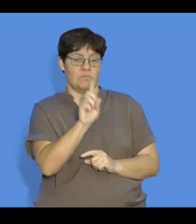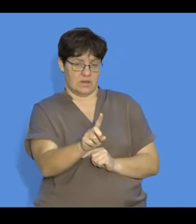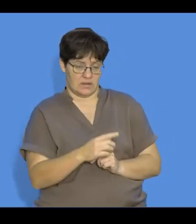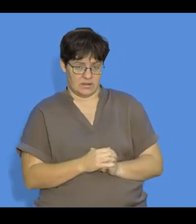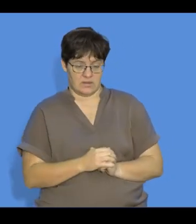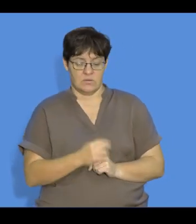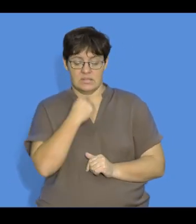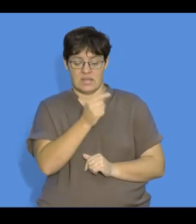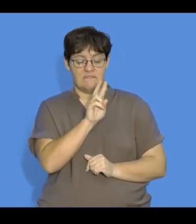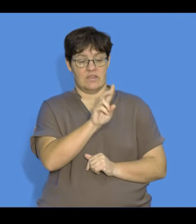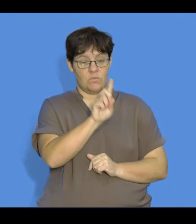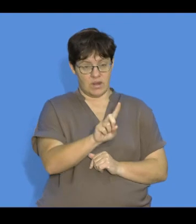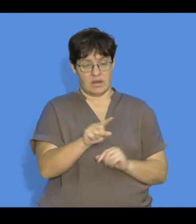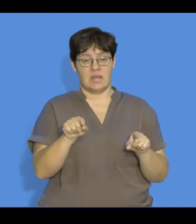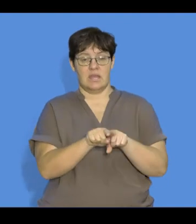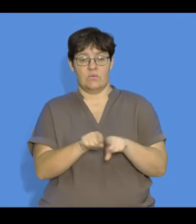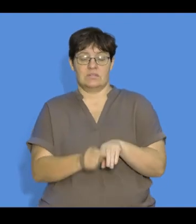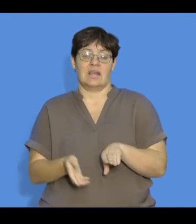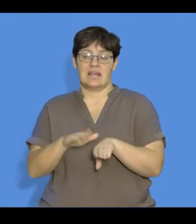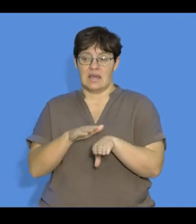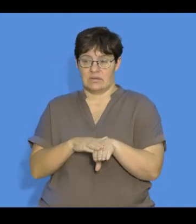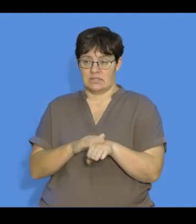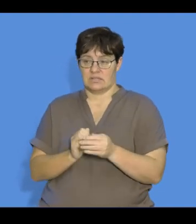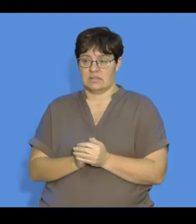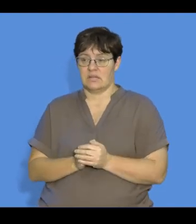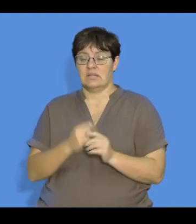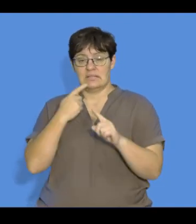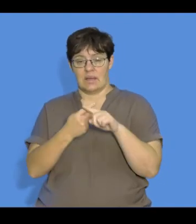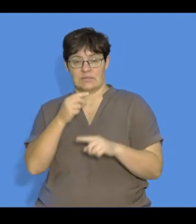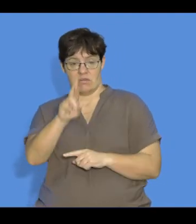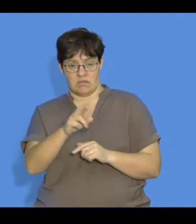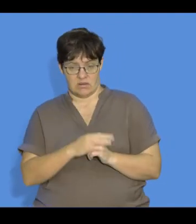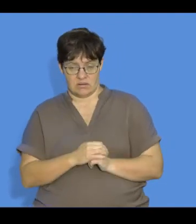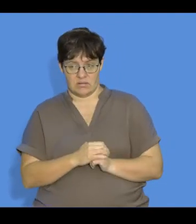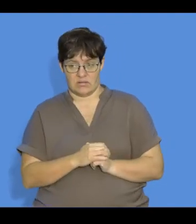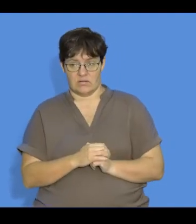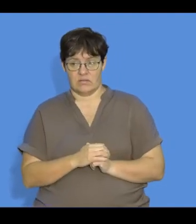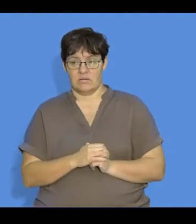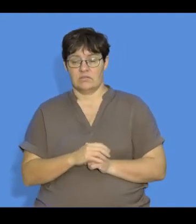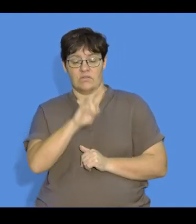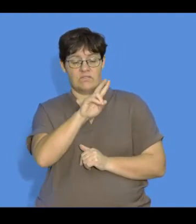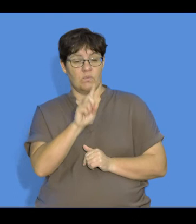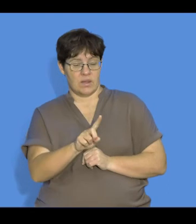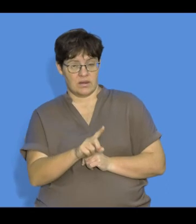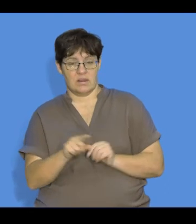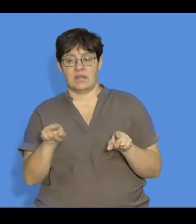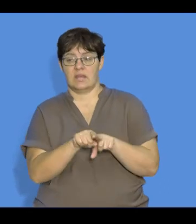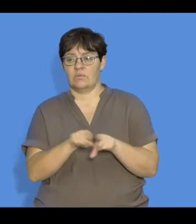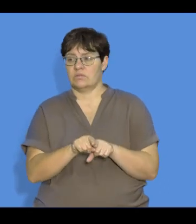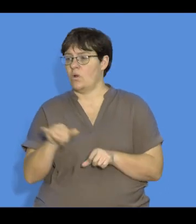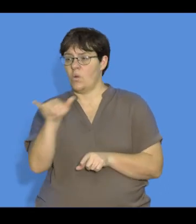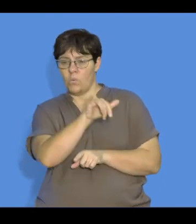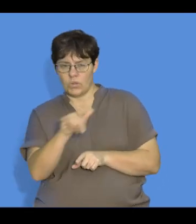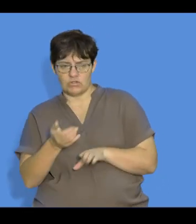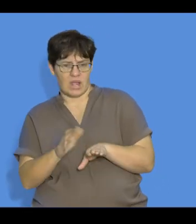saying V1 is equals to current multiplied by resistance. Okay, so V1 is equals to, which current